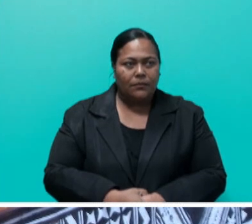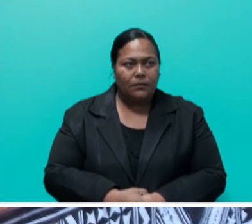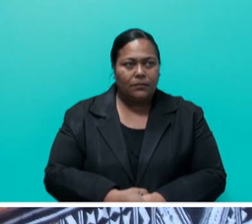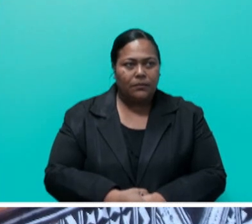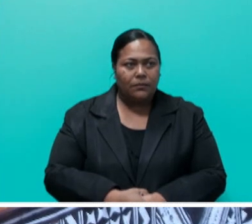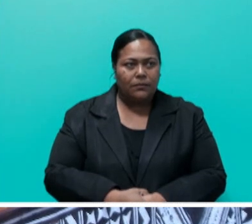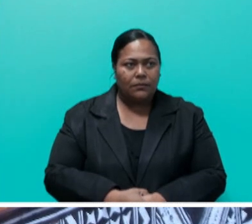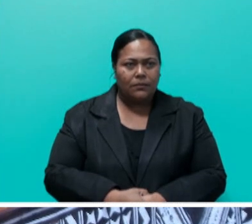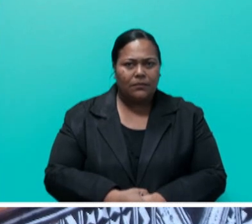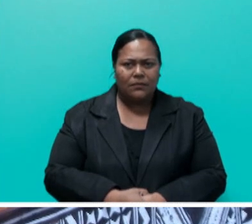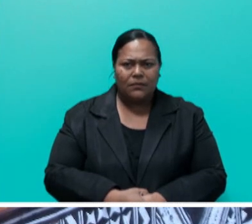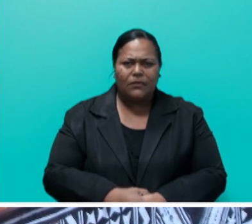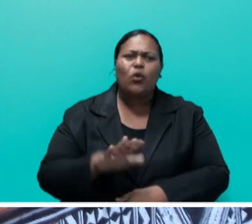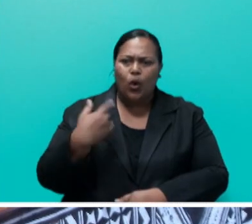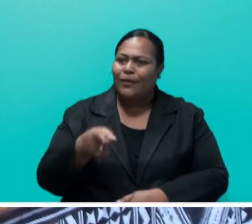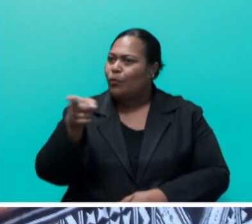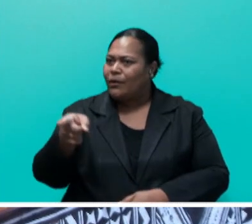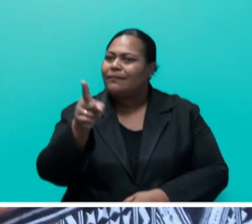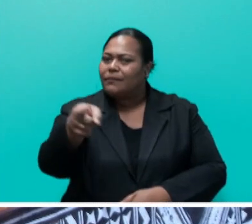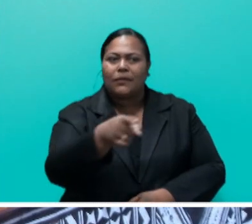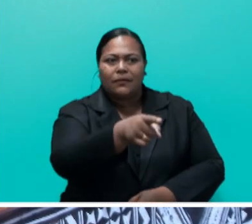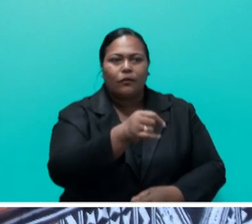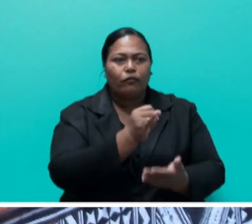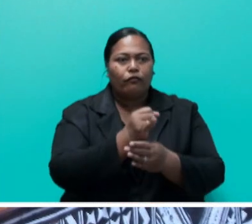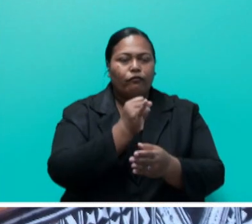they keep pointing fingers.